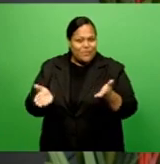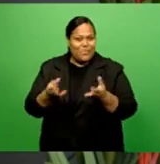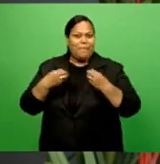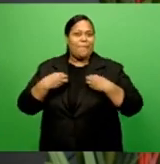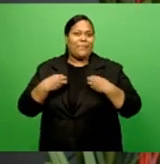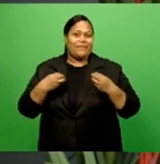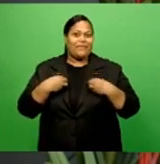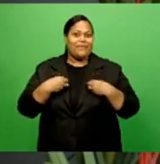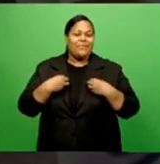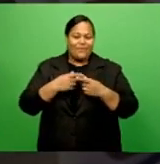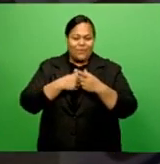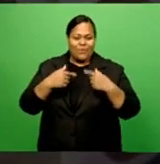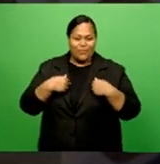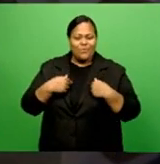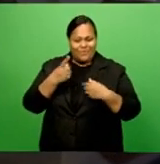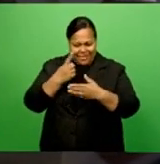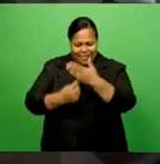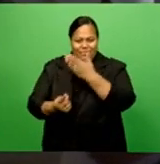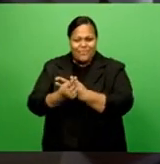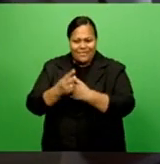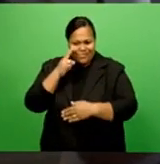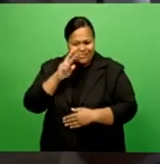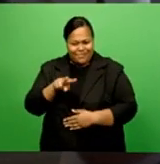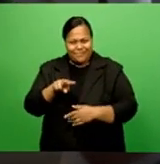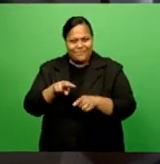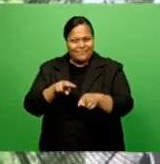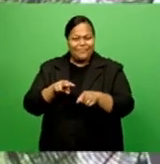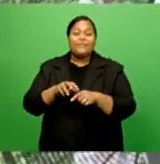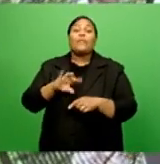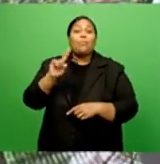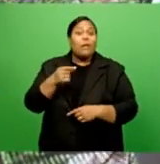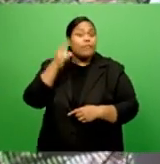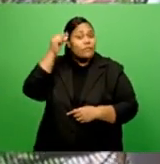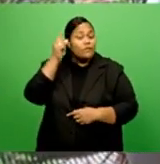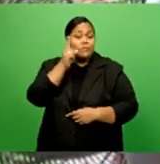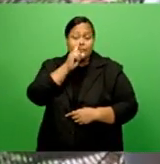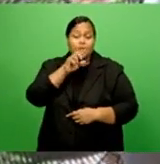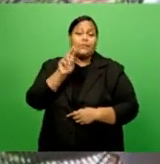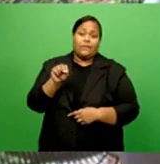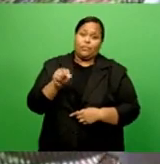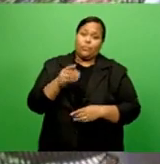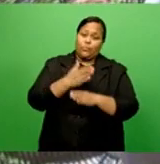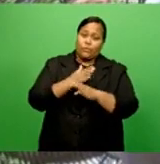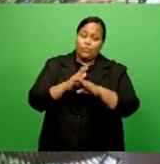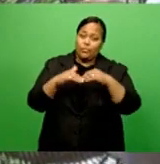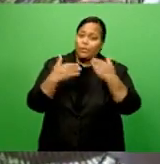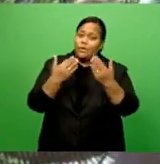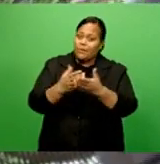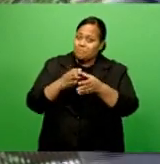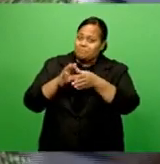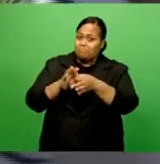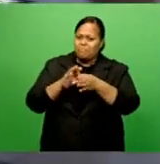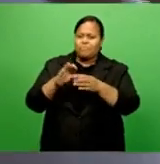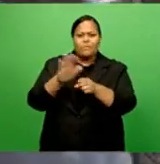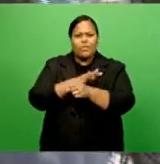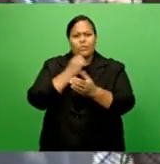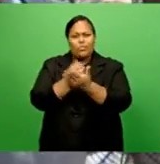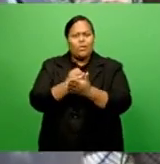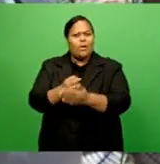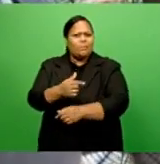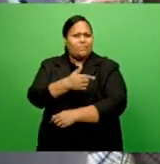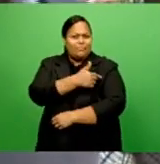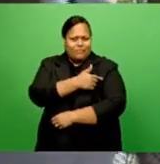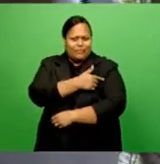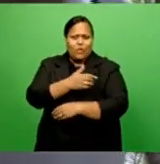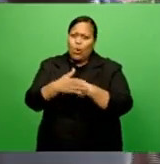then we'll see it happen. Bhatiweti says Fijians need to work together to ensure majority of Fijians get vaccinated so that the